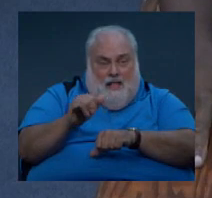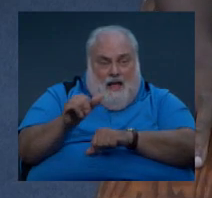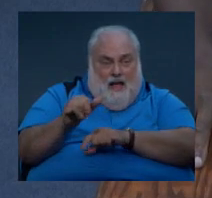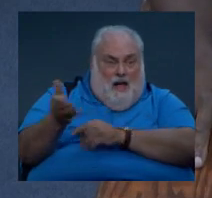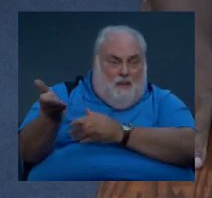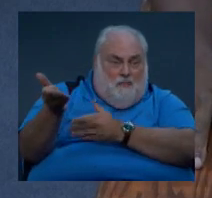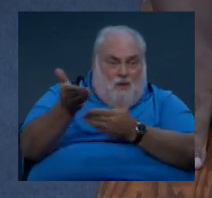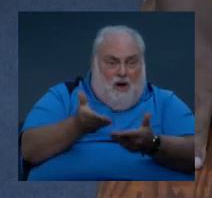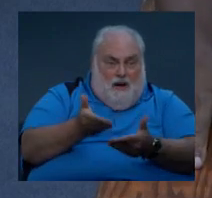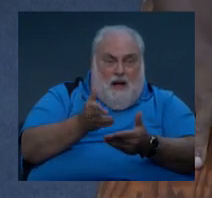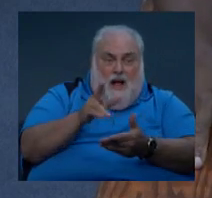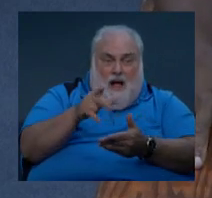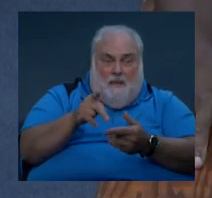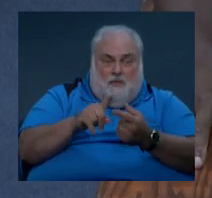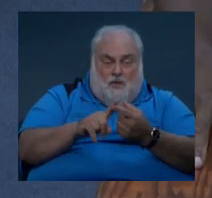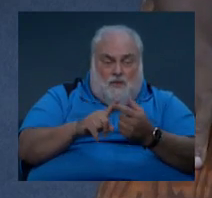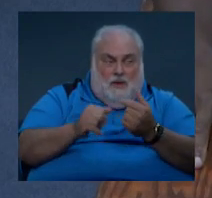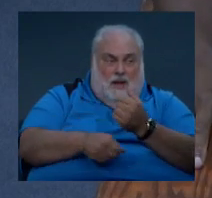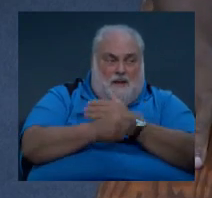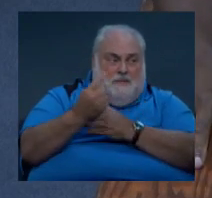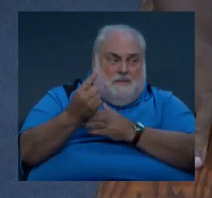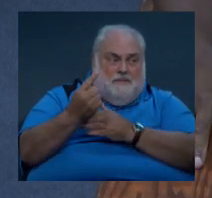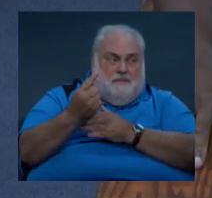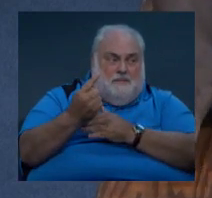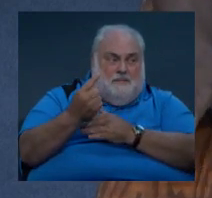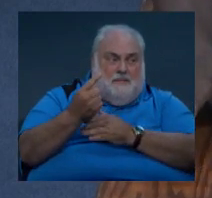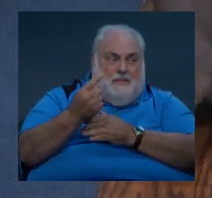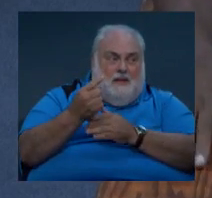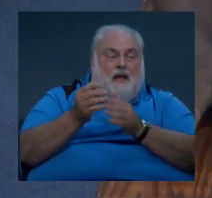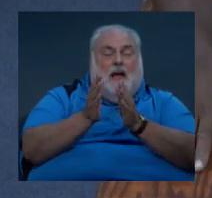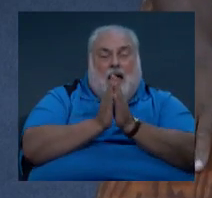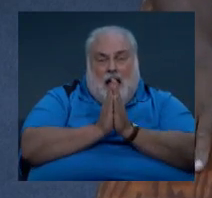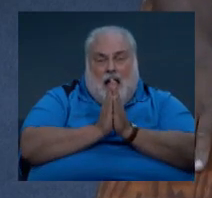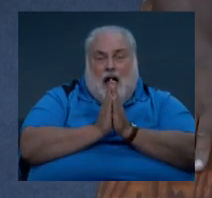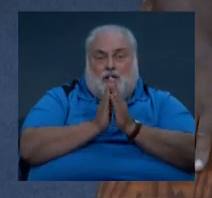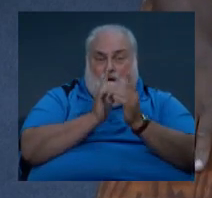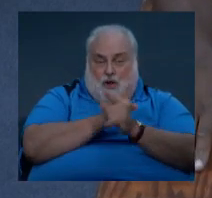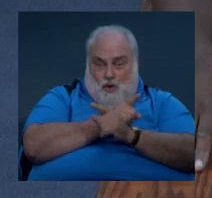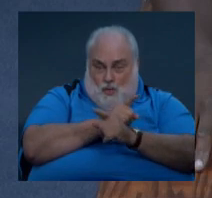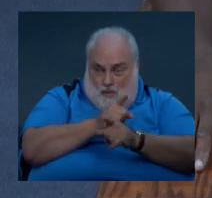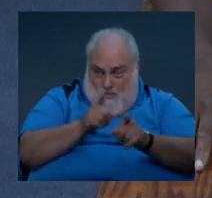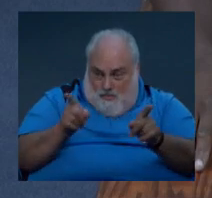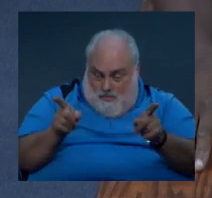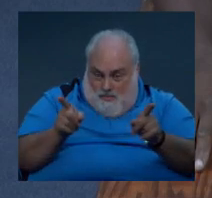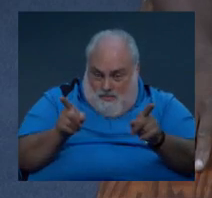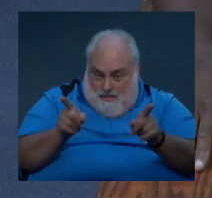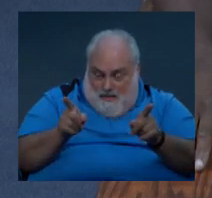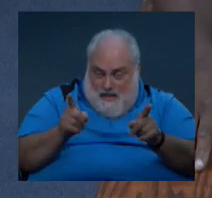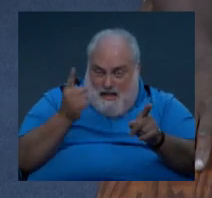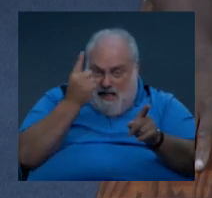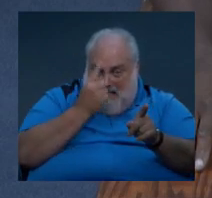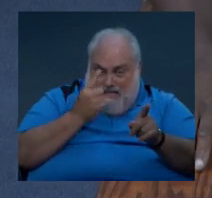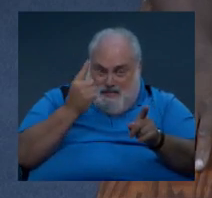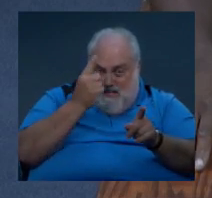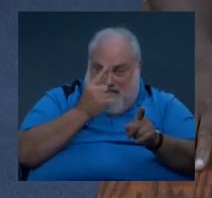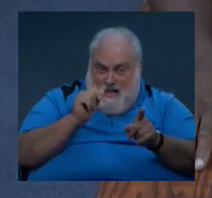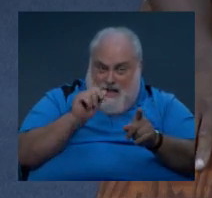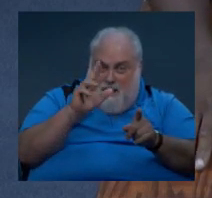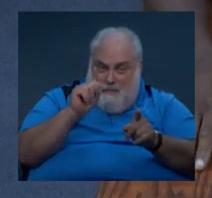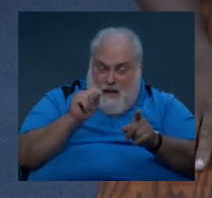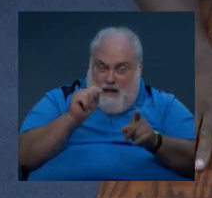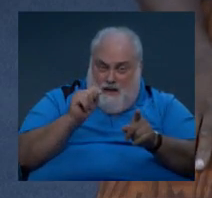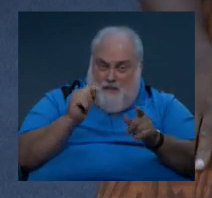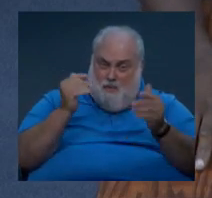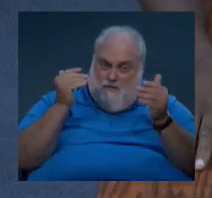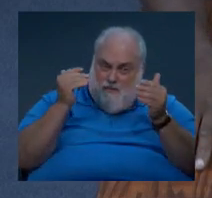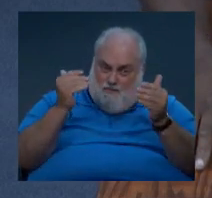to where it is today. So what I'm asking you to do is to think about us